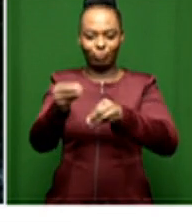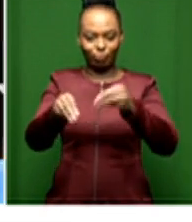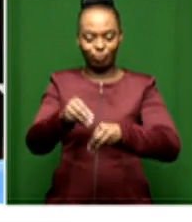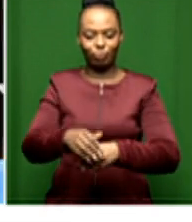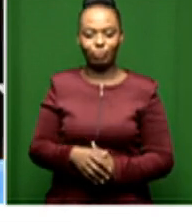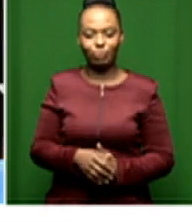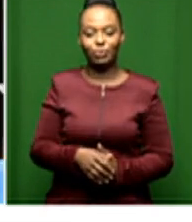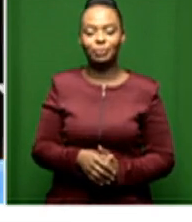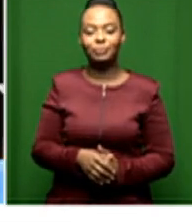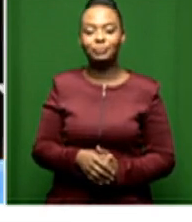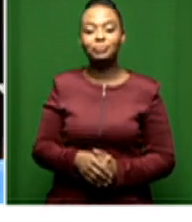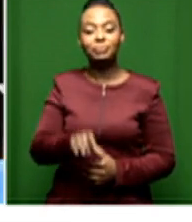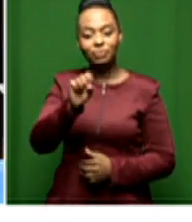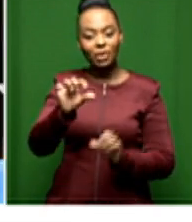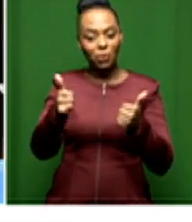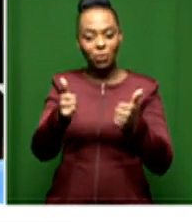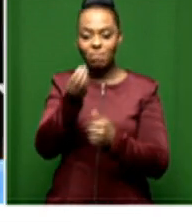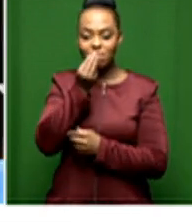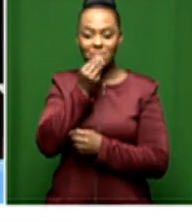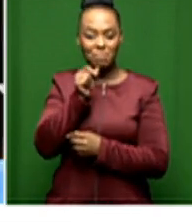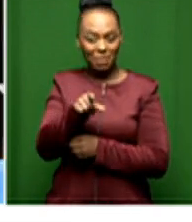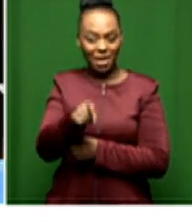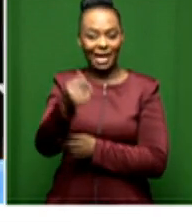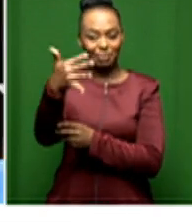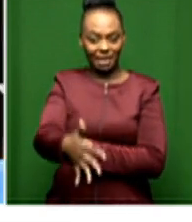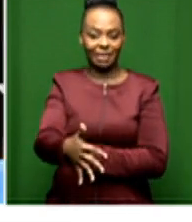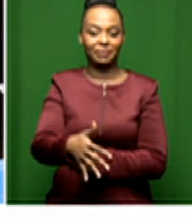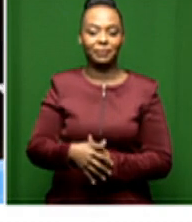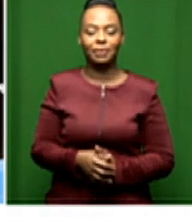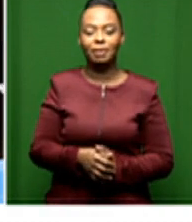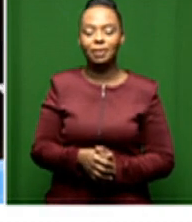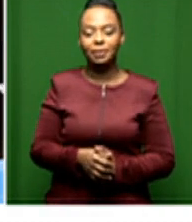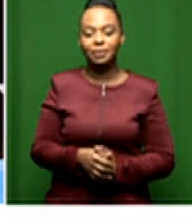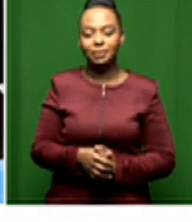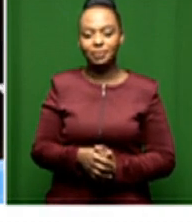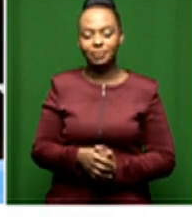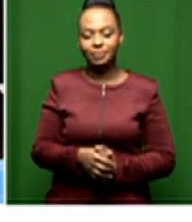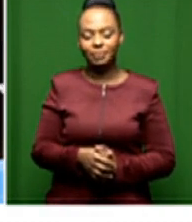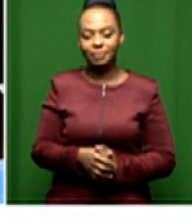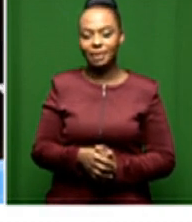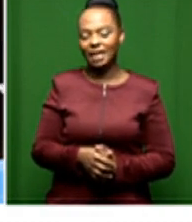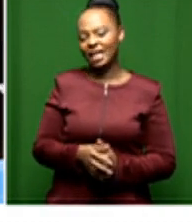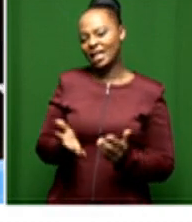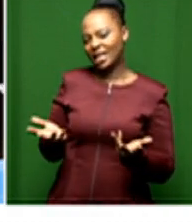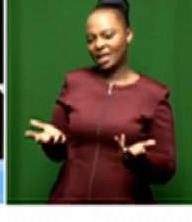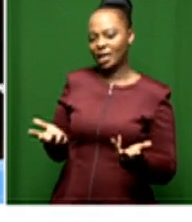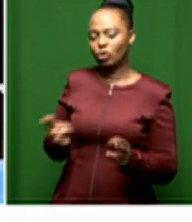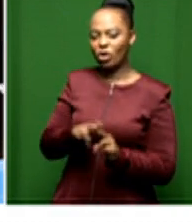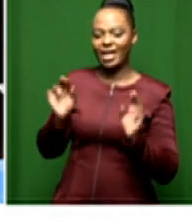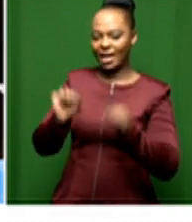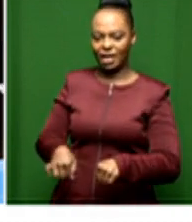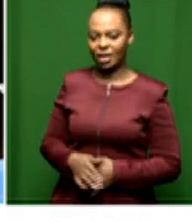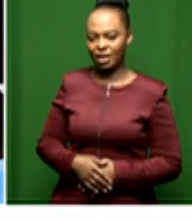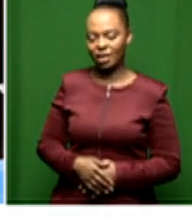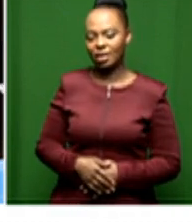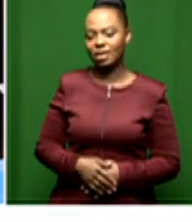meal and a pretty good meal is very expensive? I don't agree, but I also